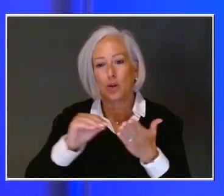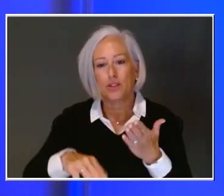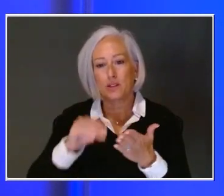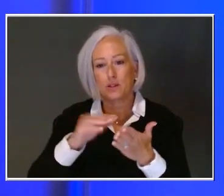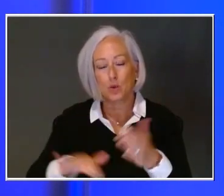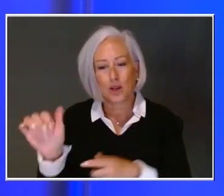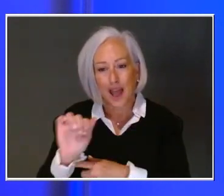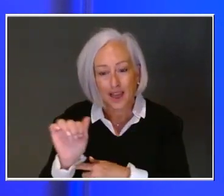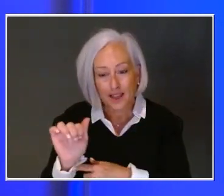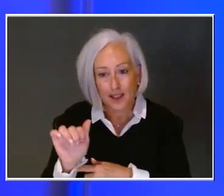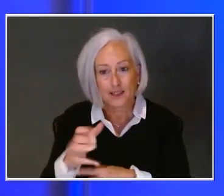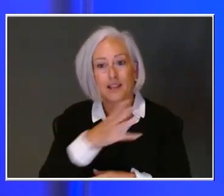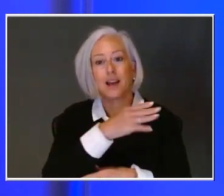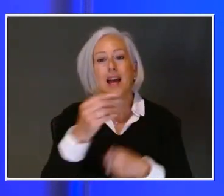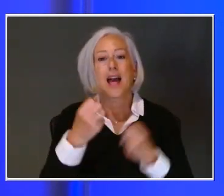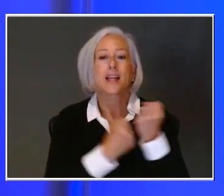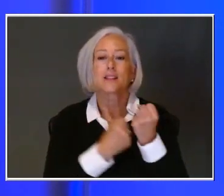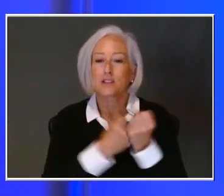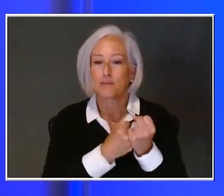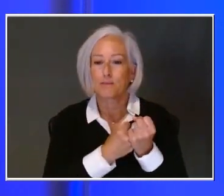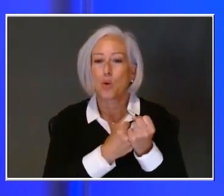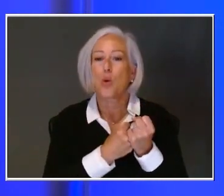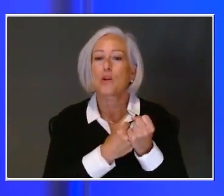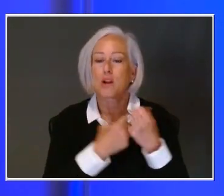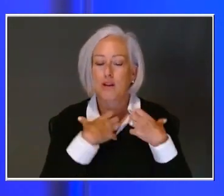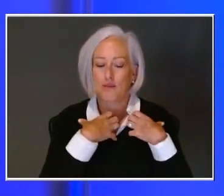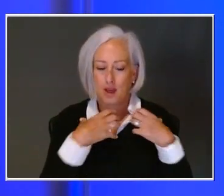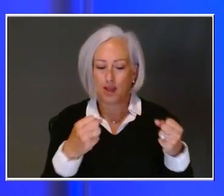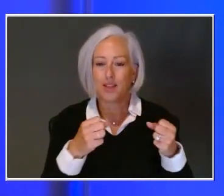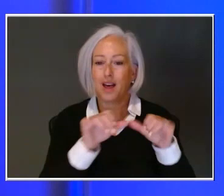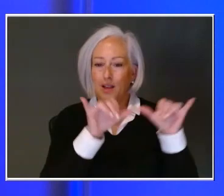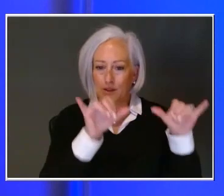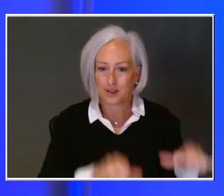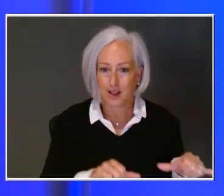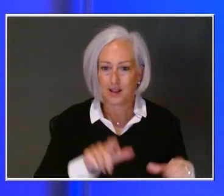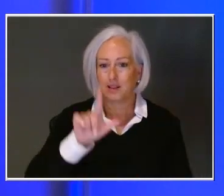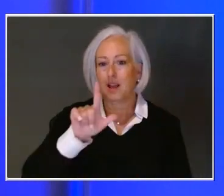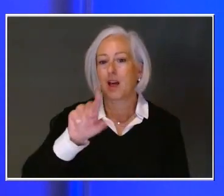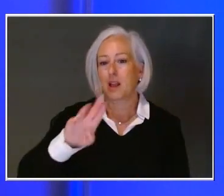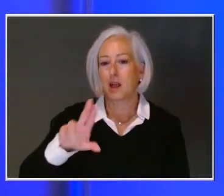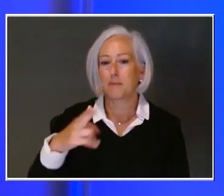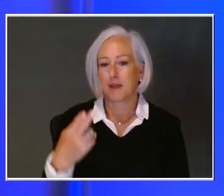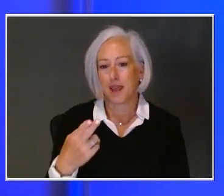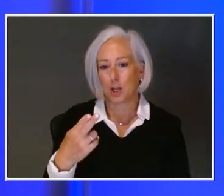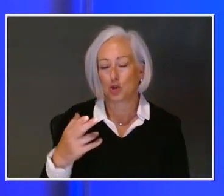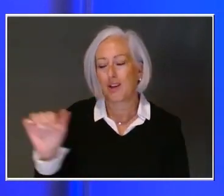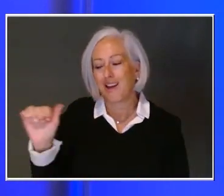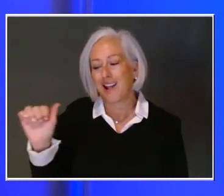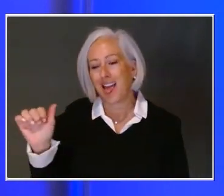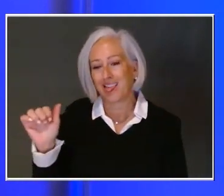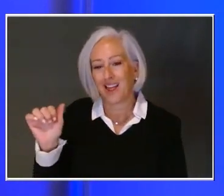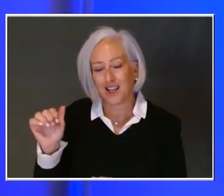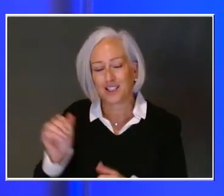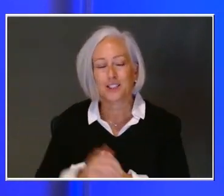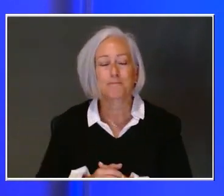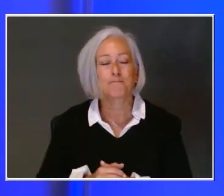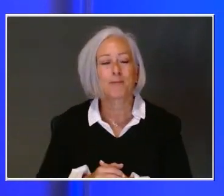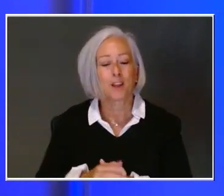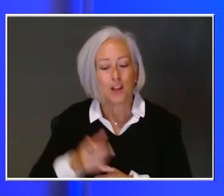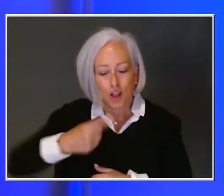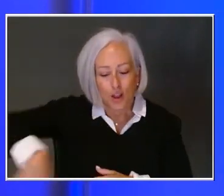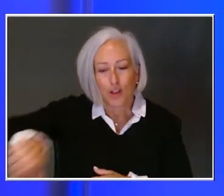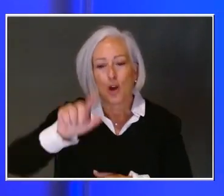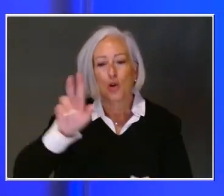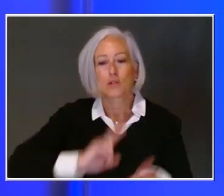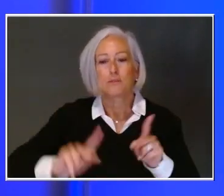support of the health system, LMH Health, and athletics. There's a group of people that work hard to put the